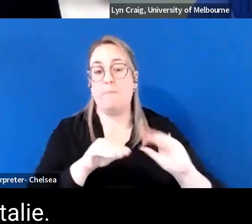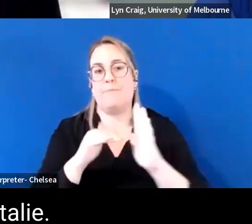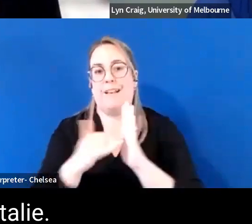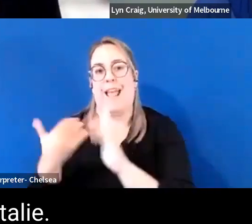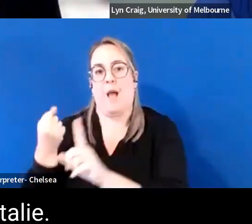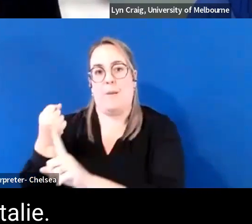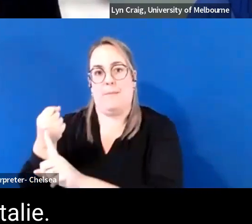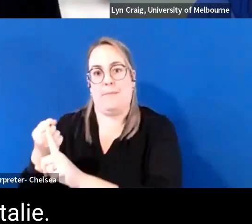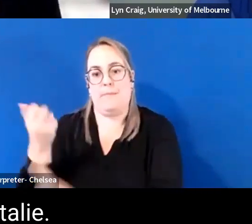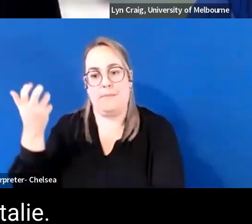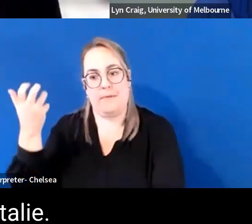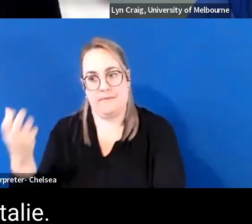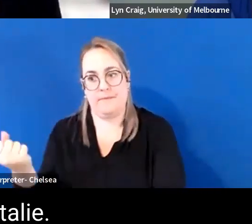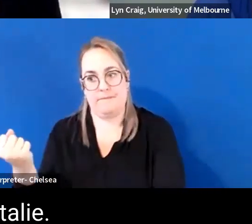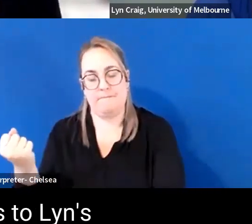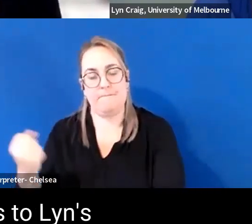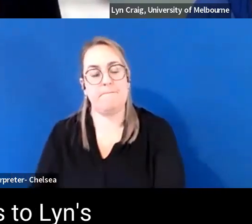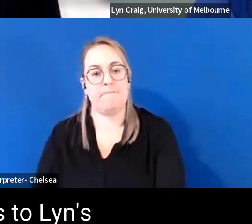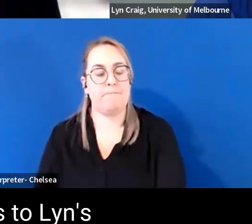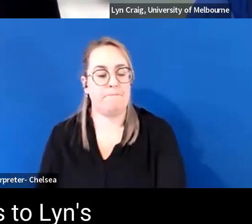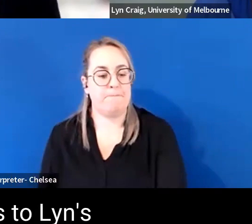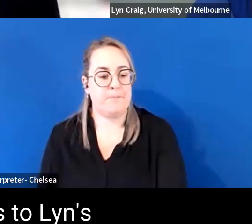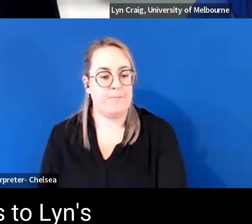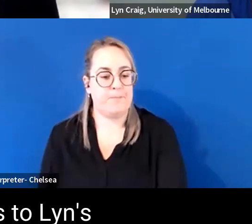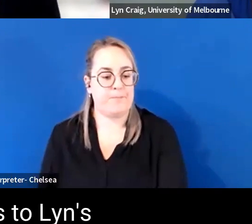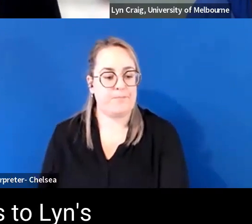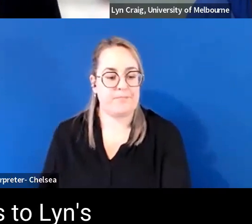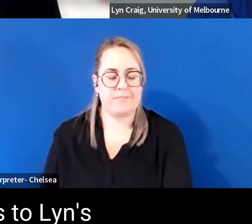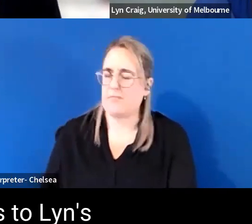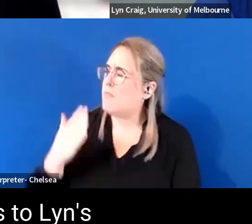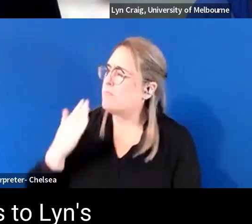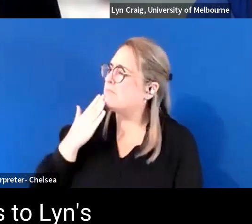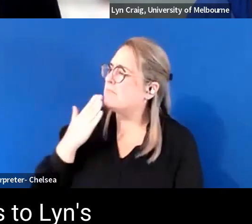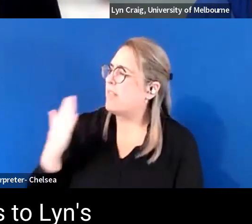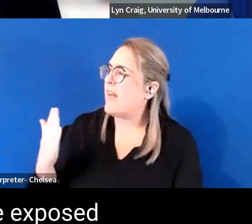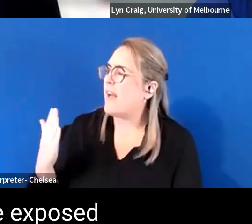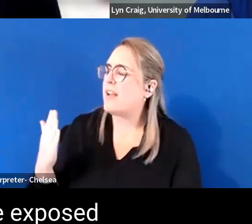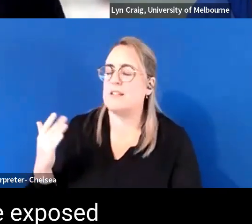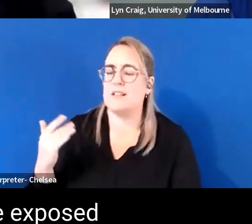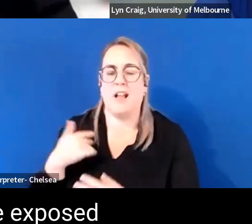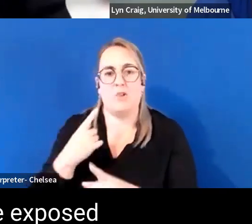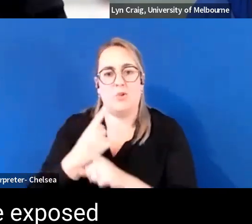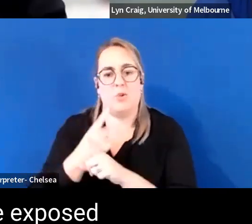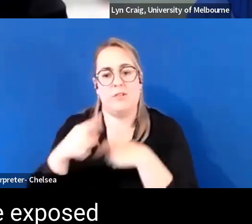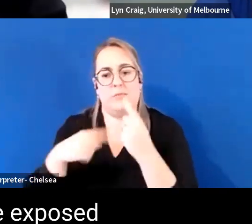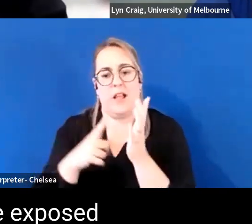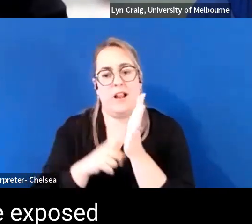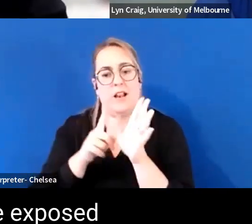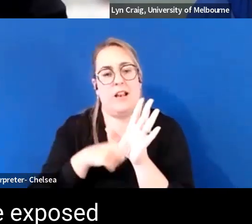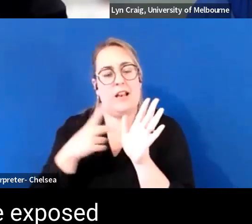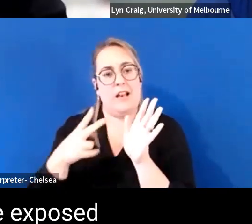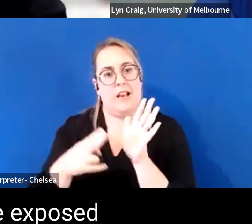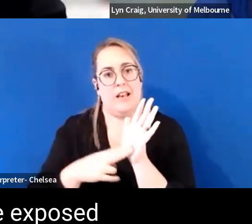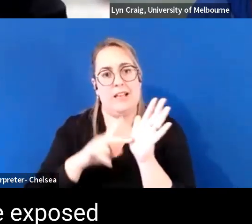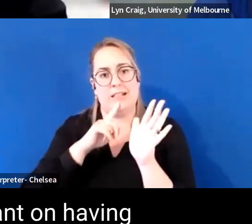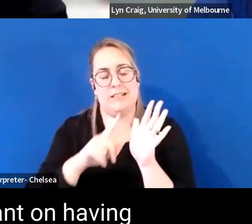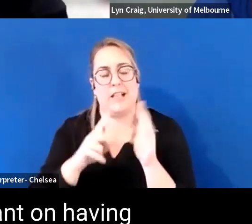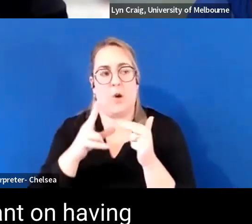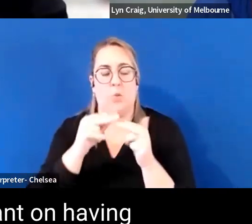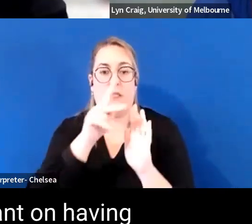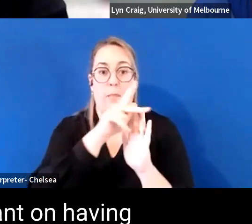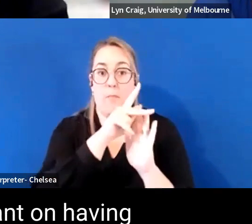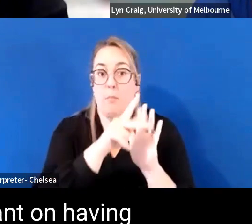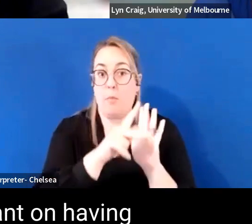Thanks, Natalie. That's really interesting, and really it goes to Lynn's point around women being much more exposed to sort of policy changes